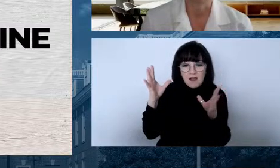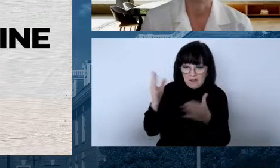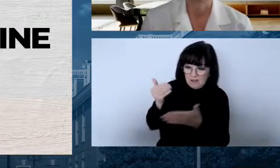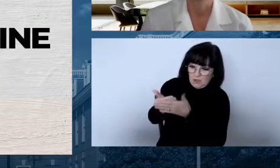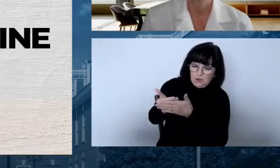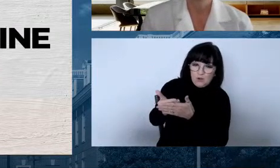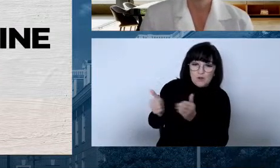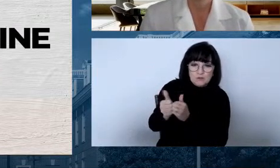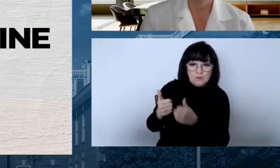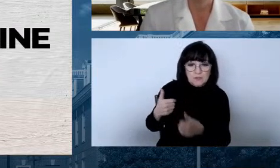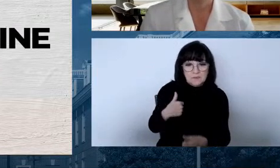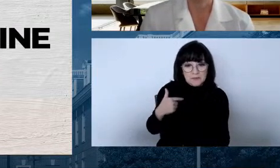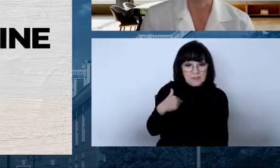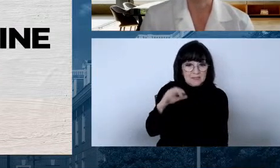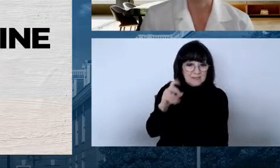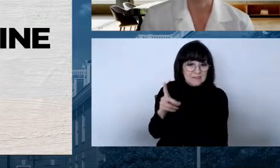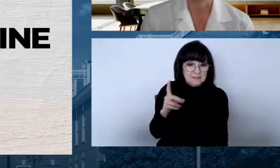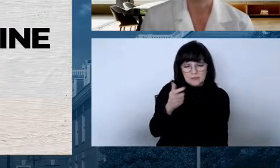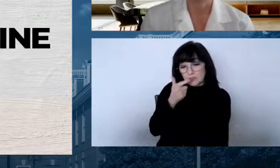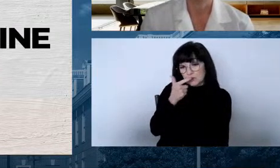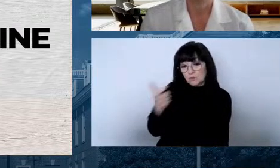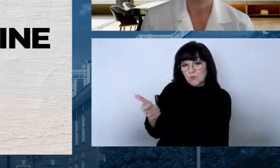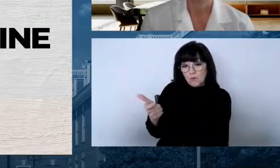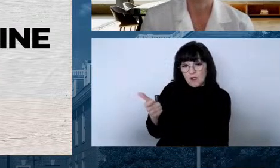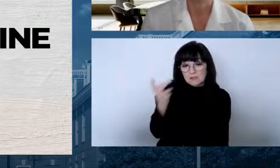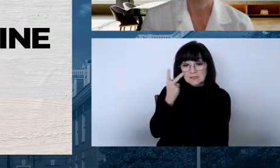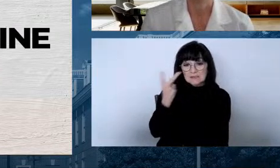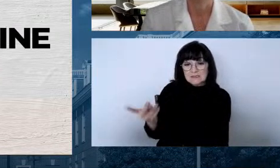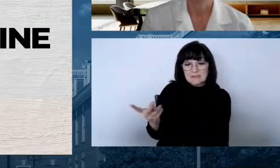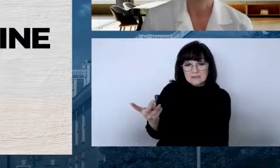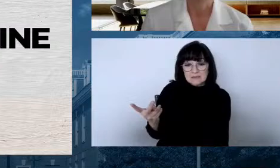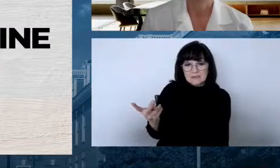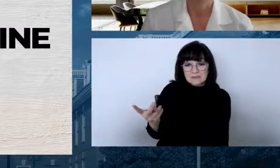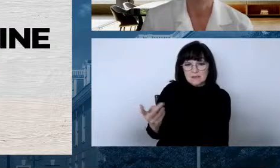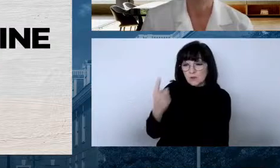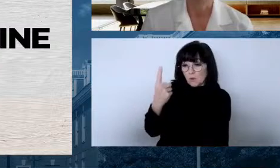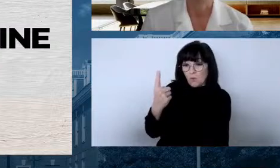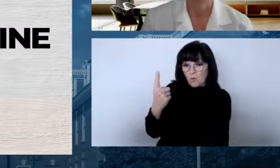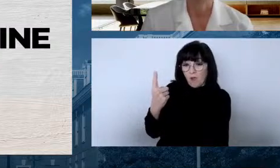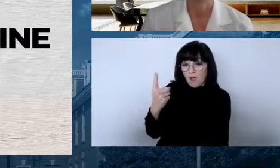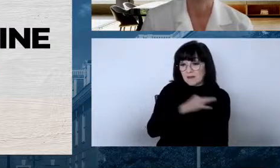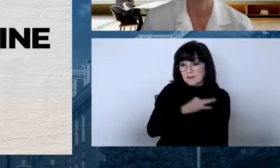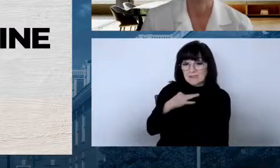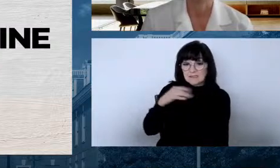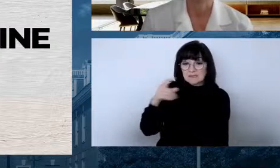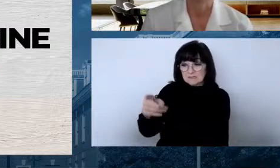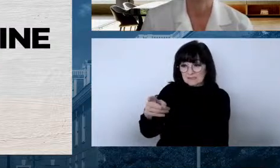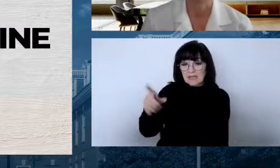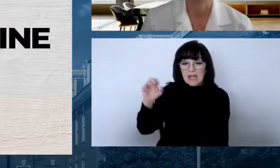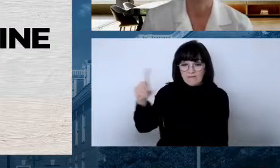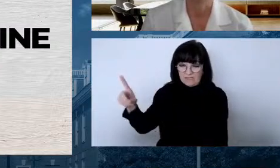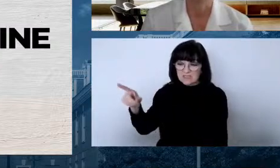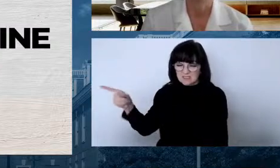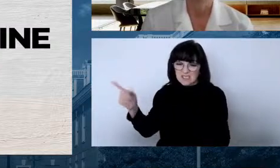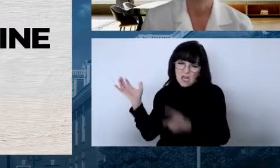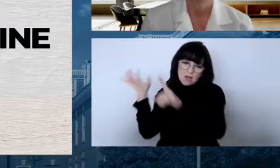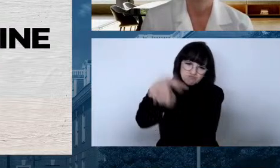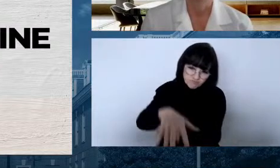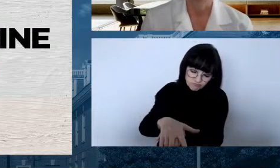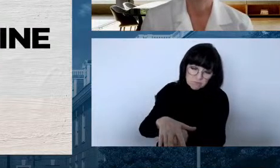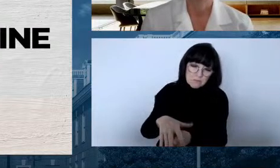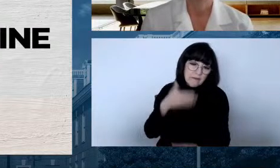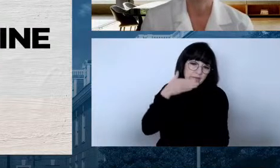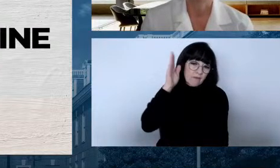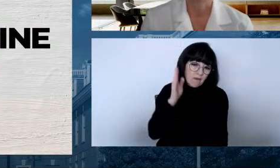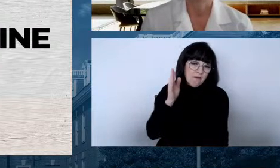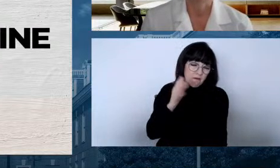unfortunately watch one of the staff members get physically assaulted. And thankfully, security was able to come and intervene.